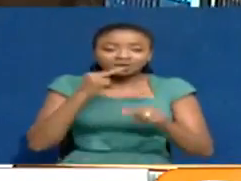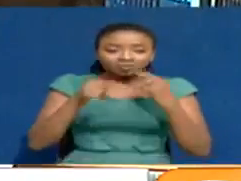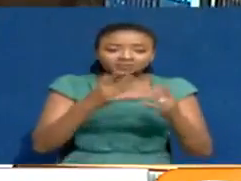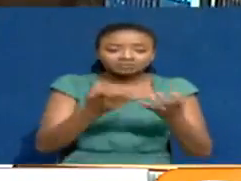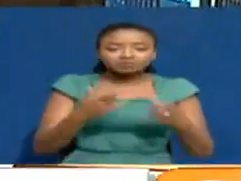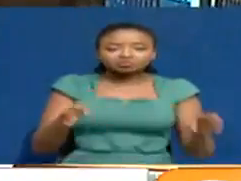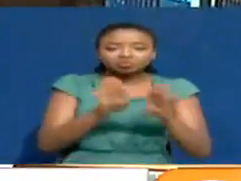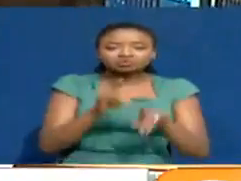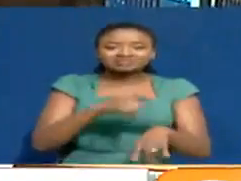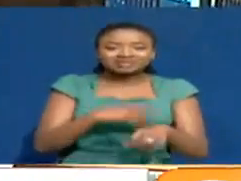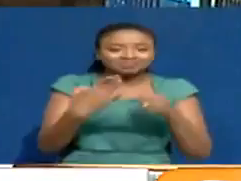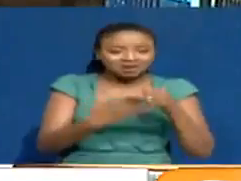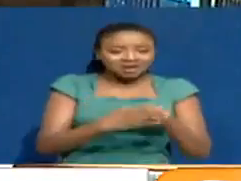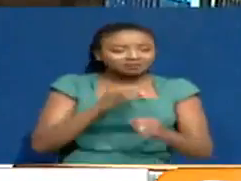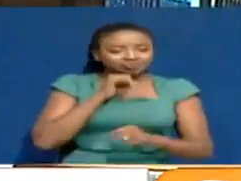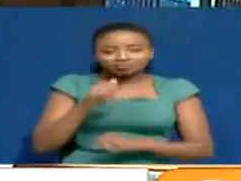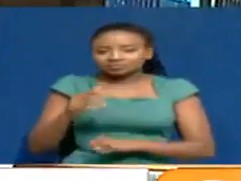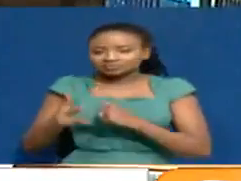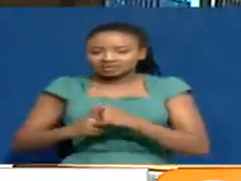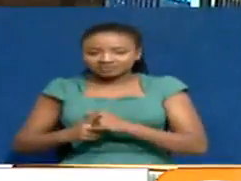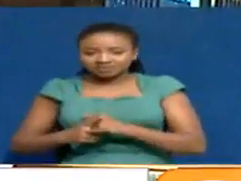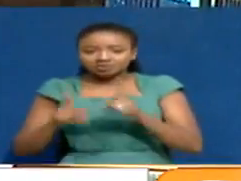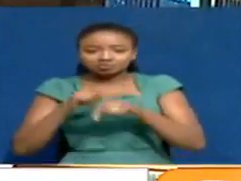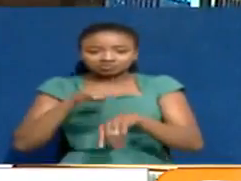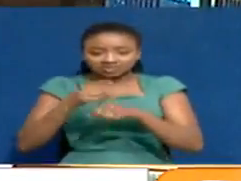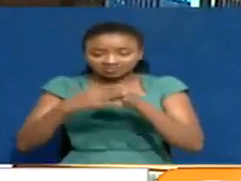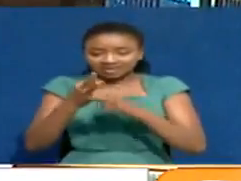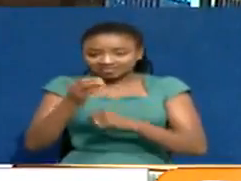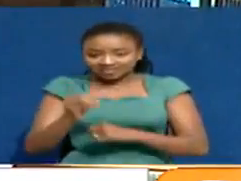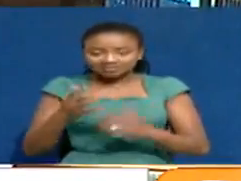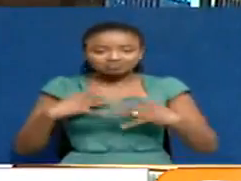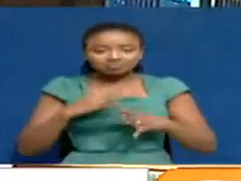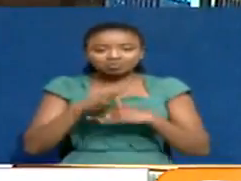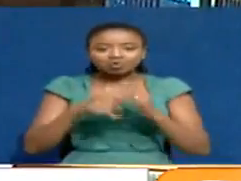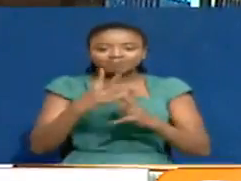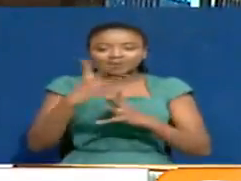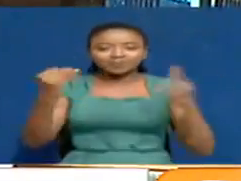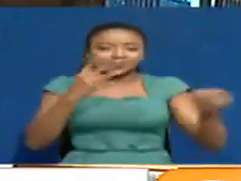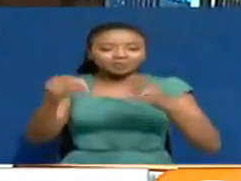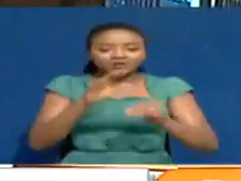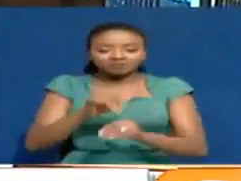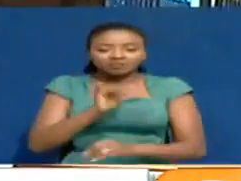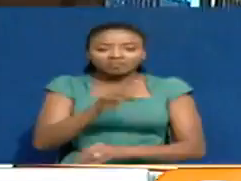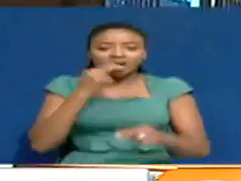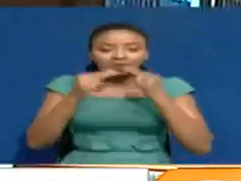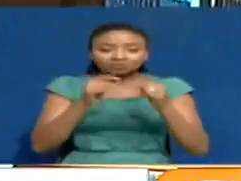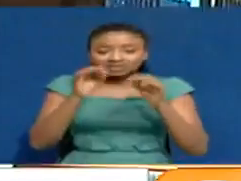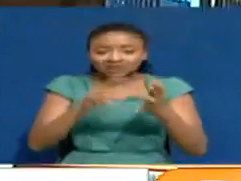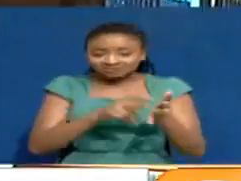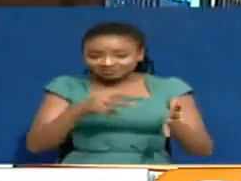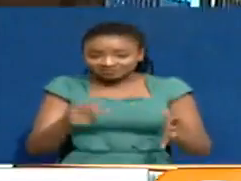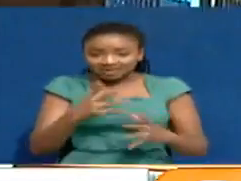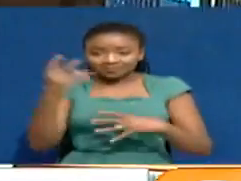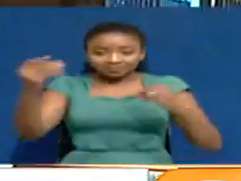is 9 p.m., not 7 p.m. And by 9:30 p.m., everybody should be out of the restaurant or bar, failure to